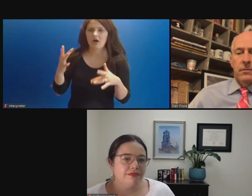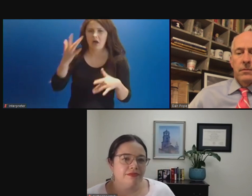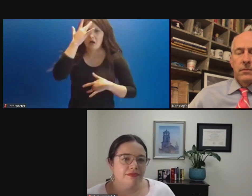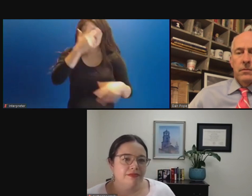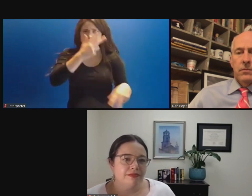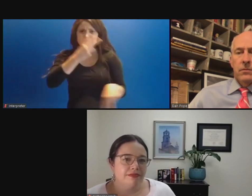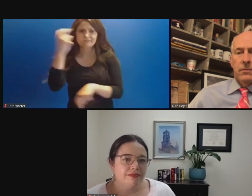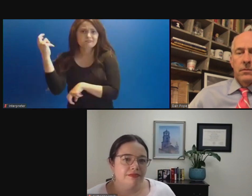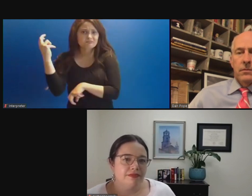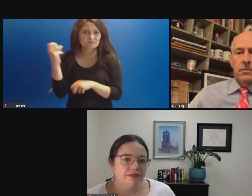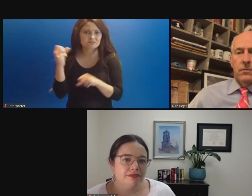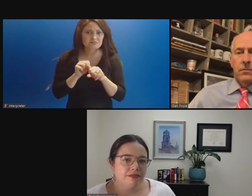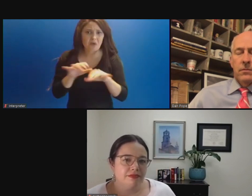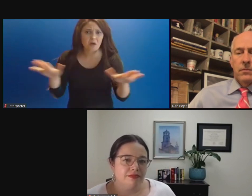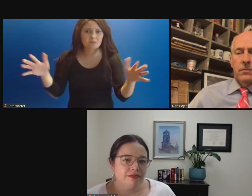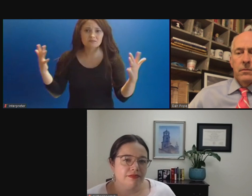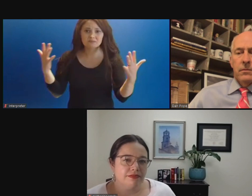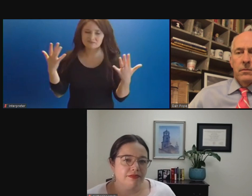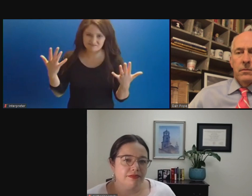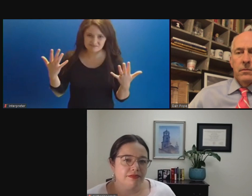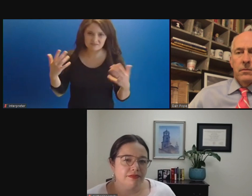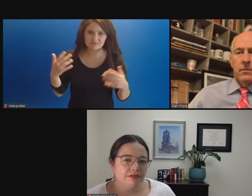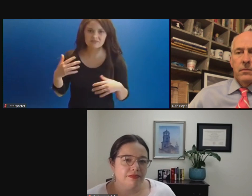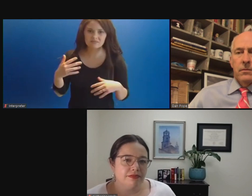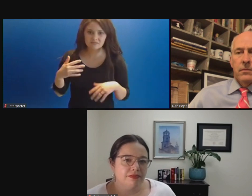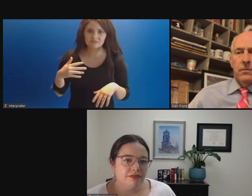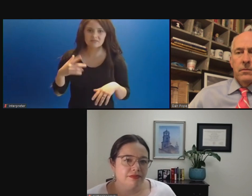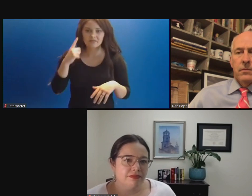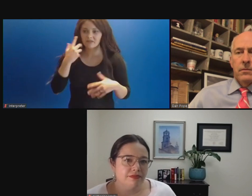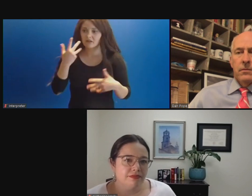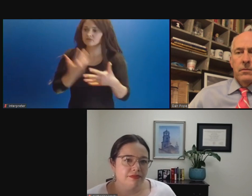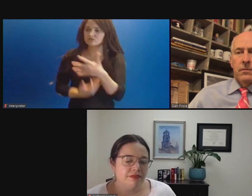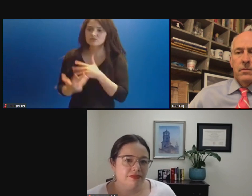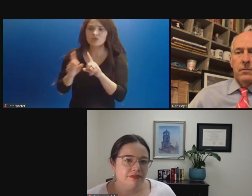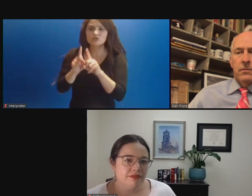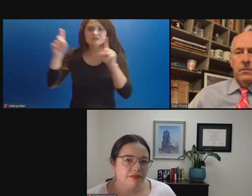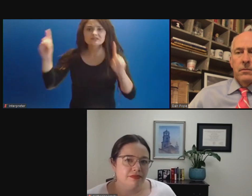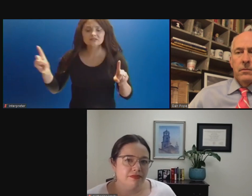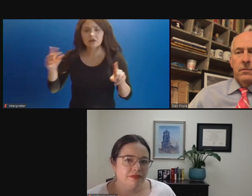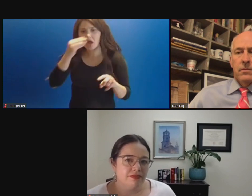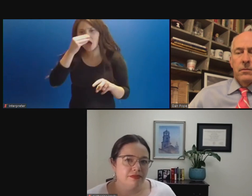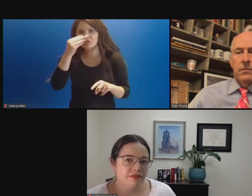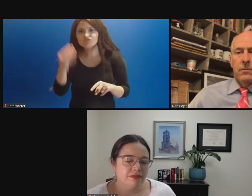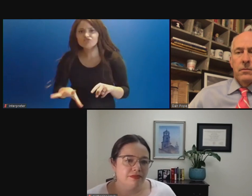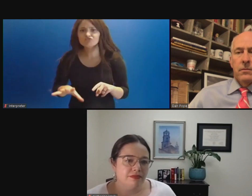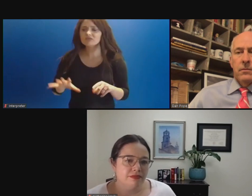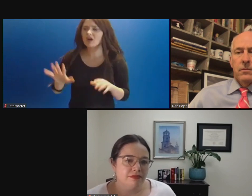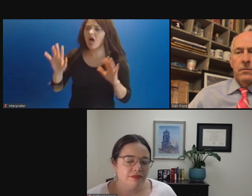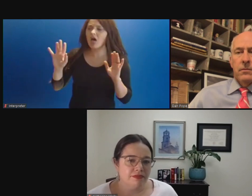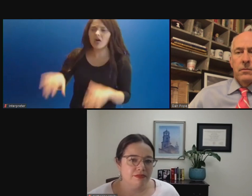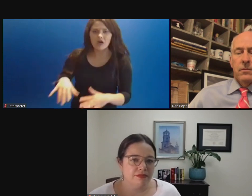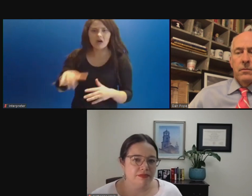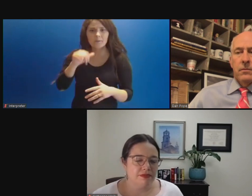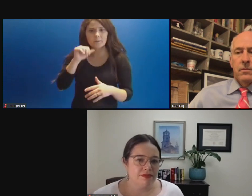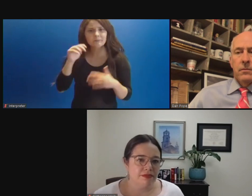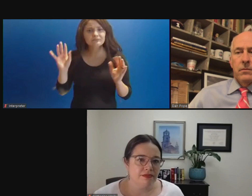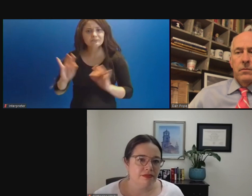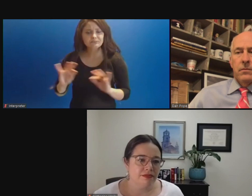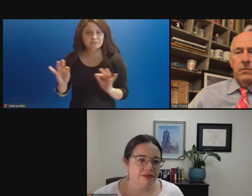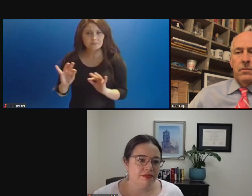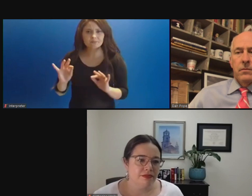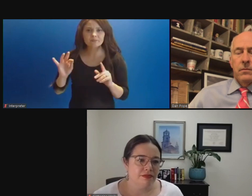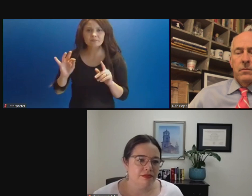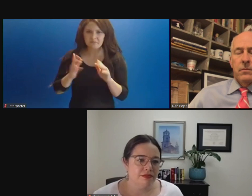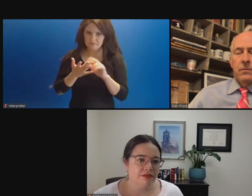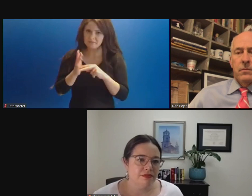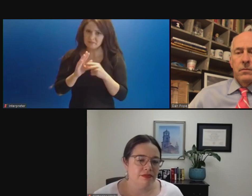we get too lackadaisical on our social distancing and making sure we stay away from each other, then we're going to see a takeoff